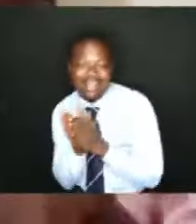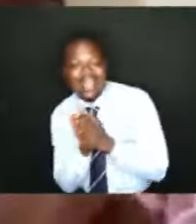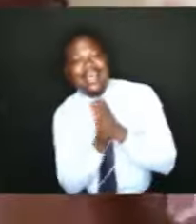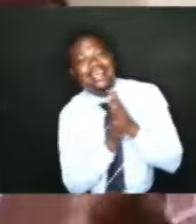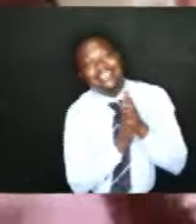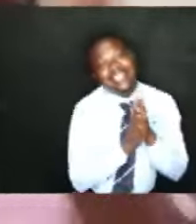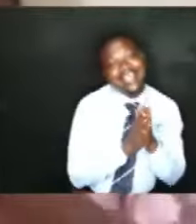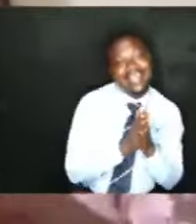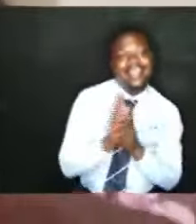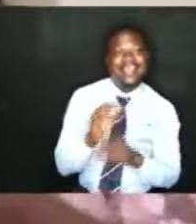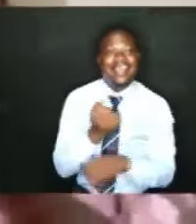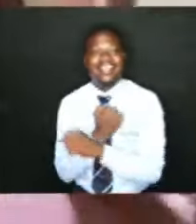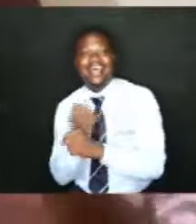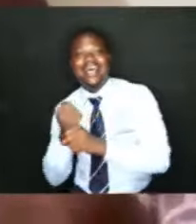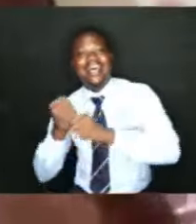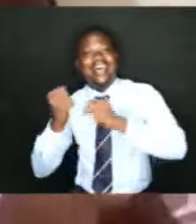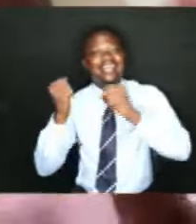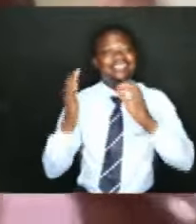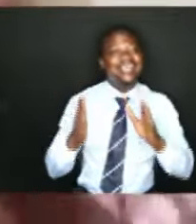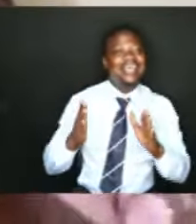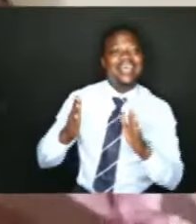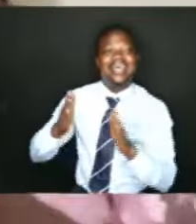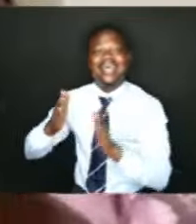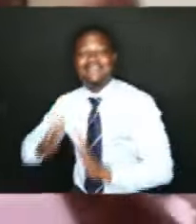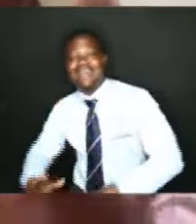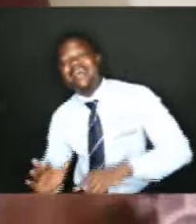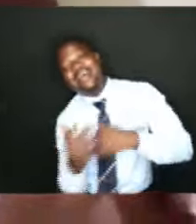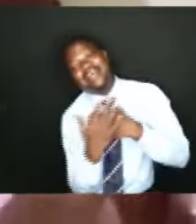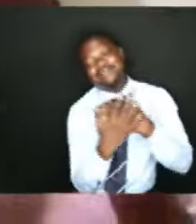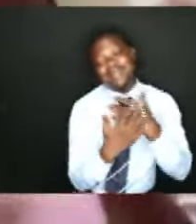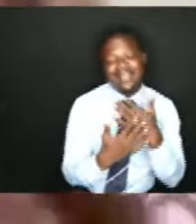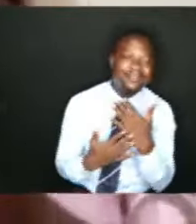need resting, a